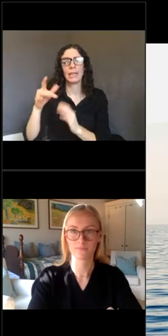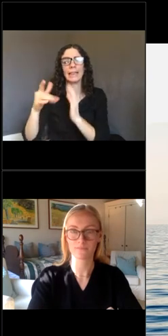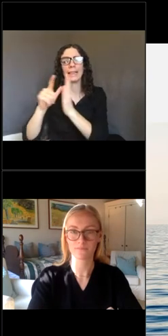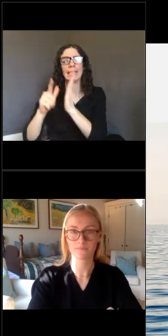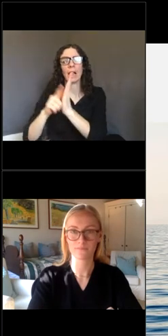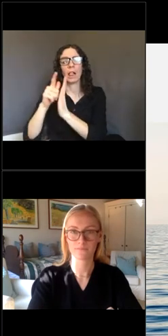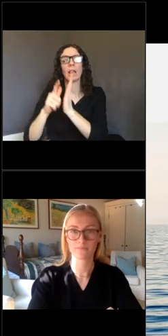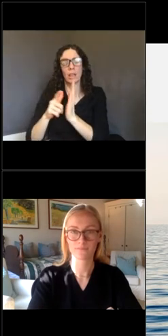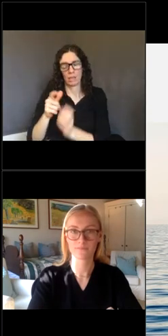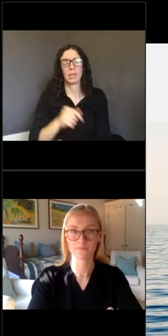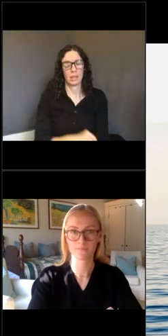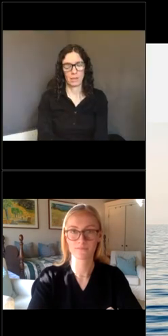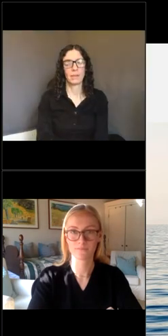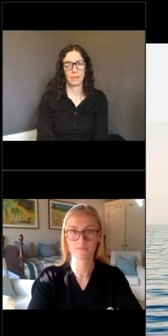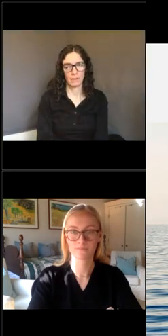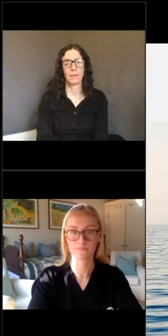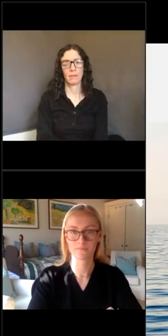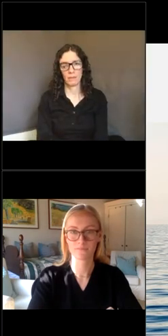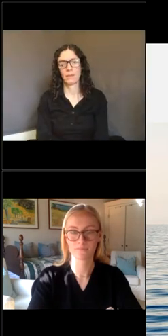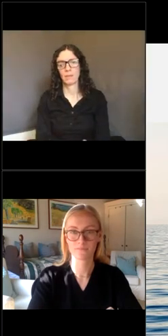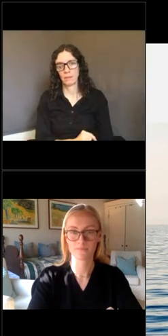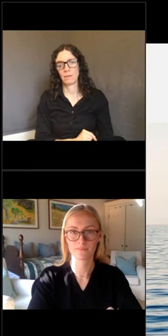be considered. And